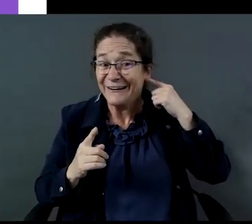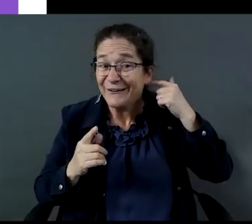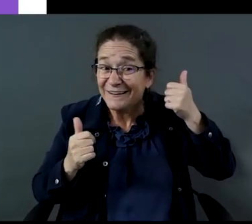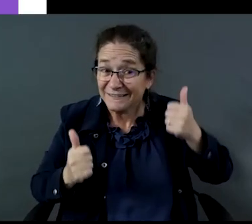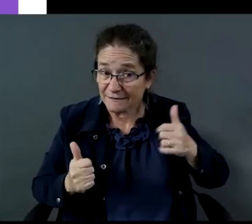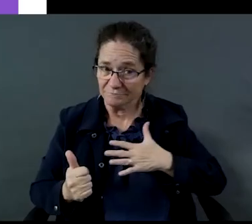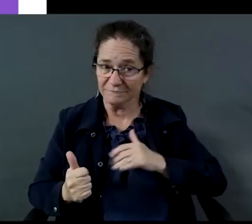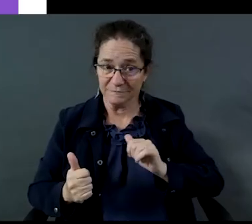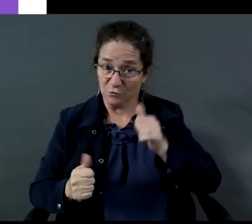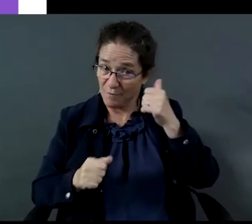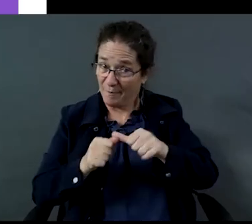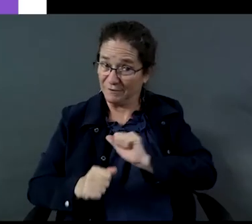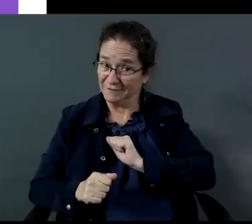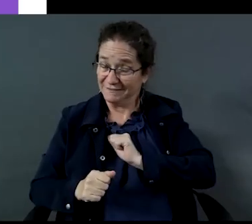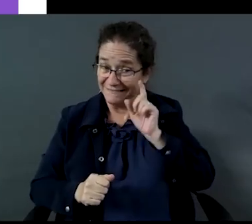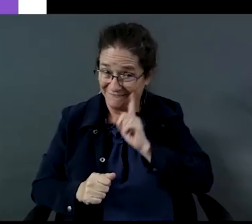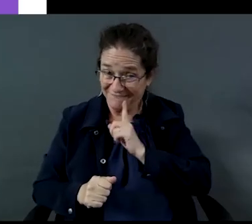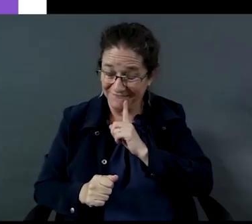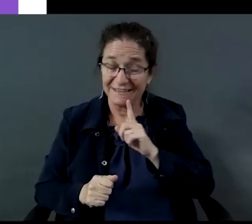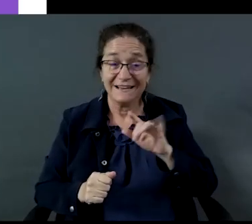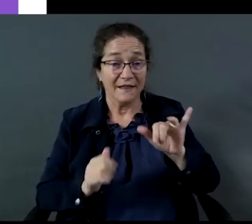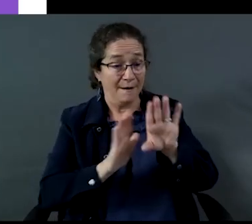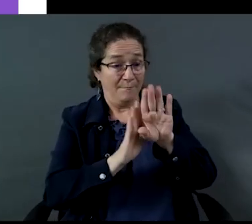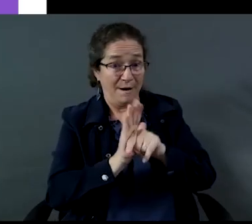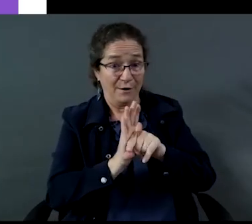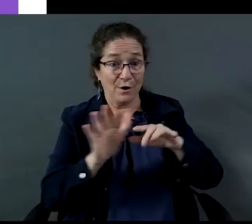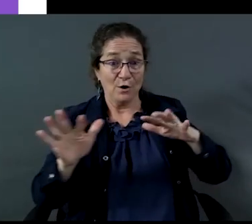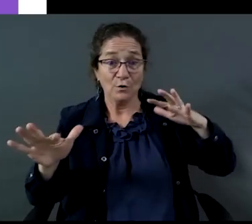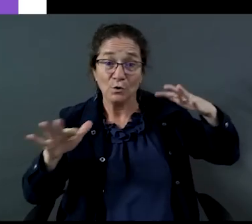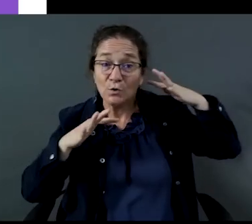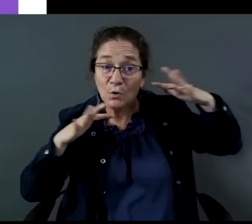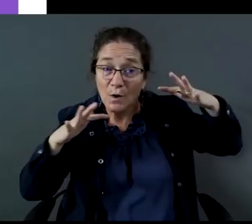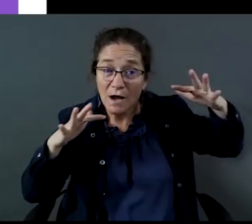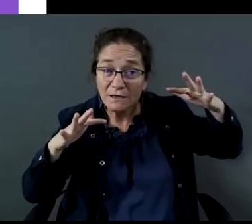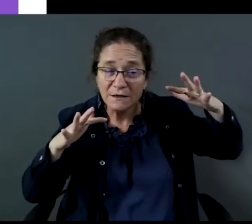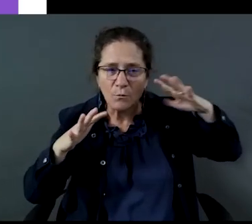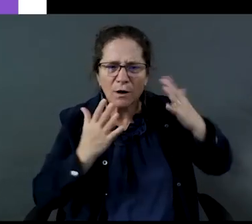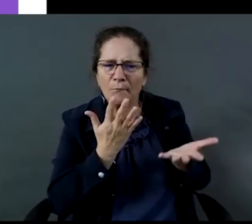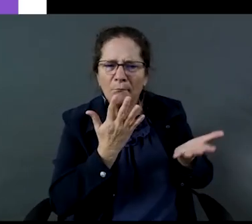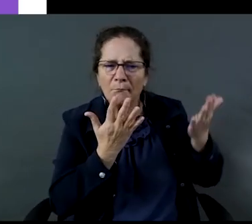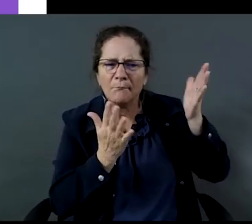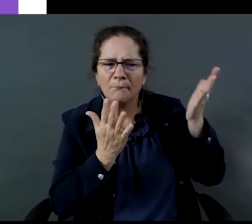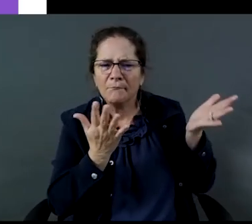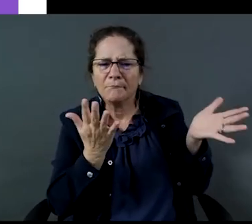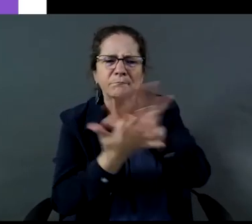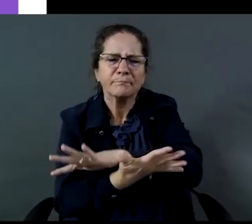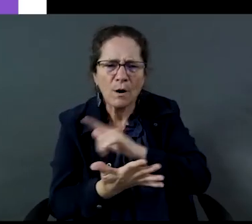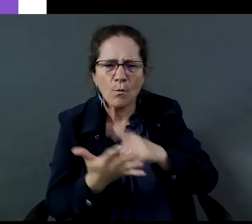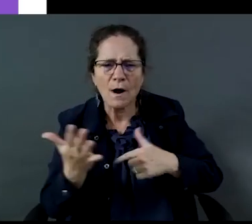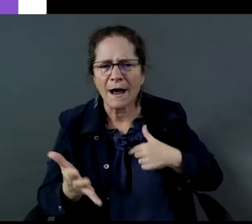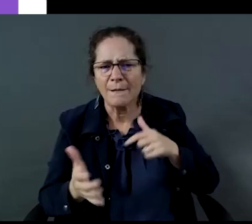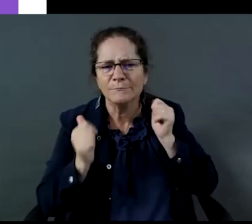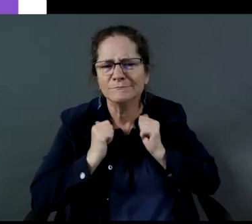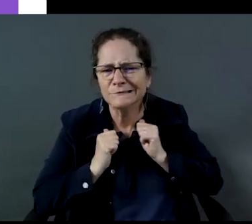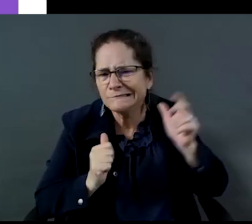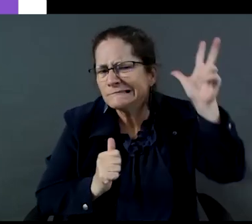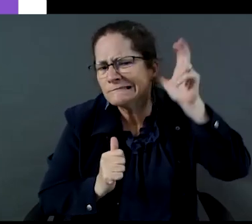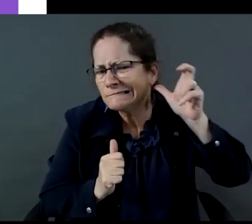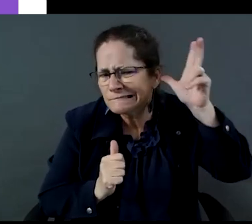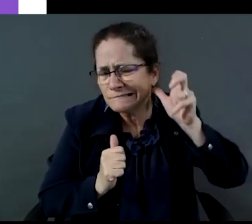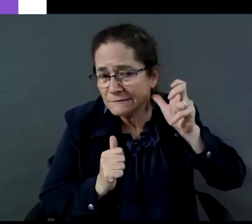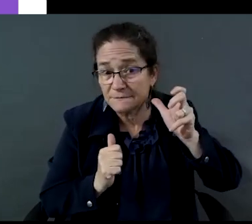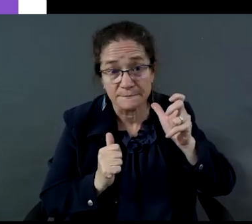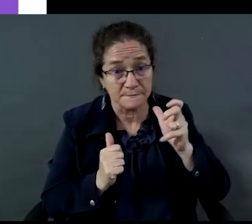deaf, that background noise or music kind of masks what I'm listening to, even with some of the best assisted listening